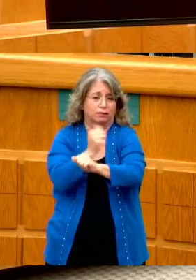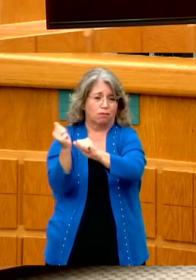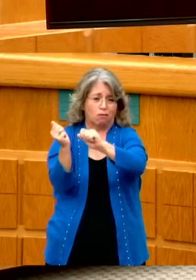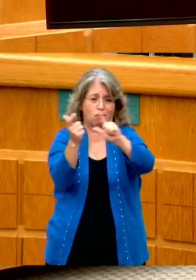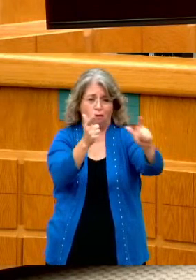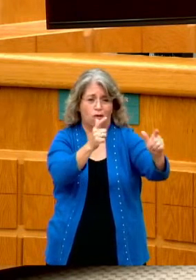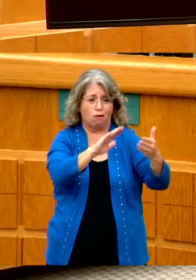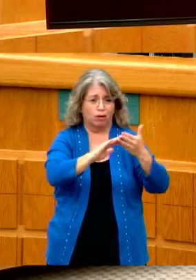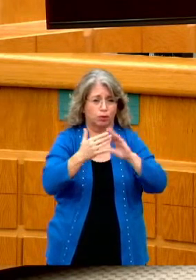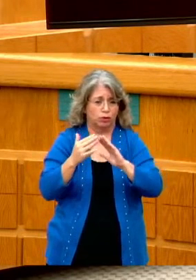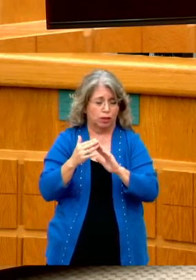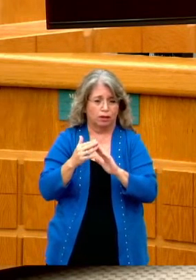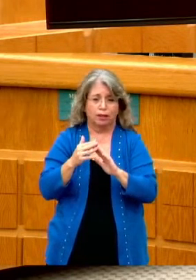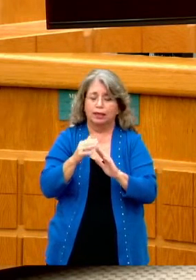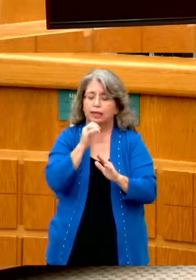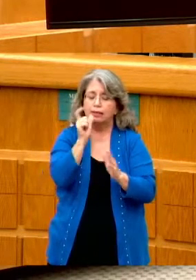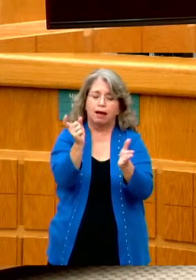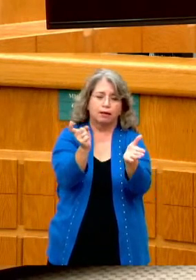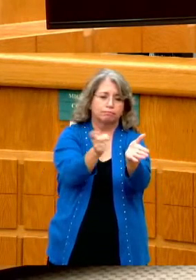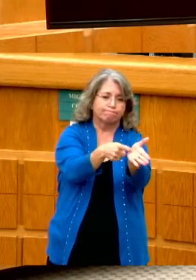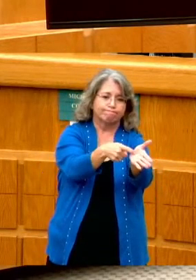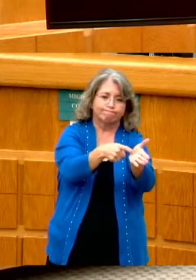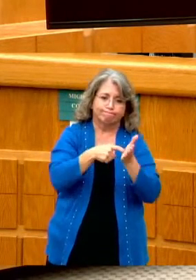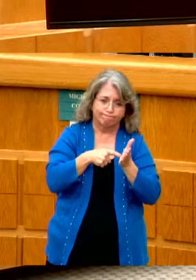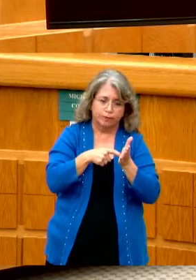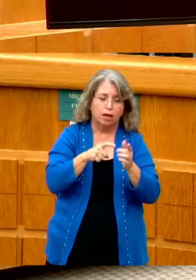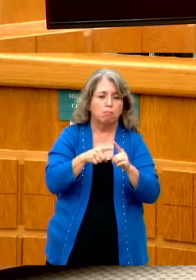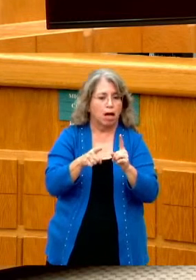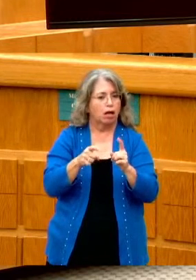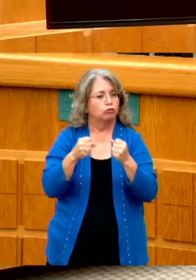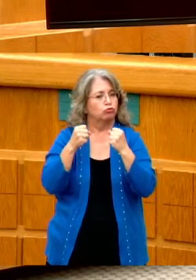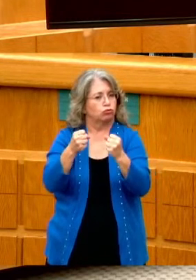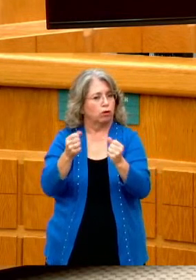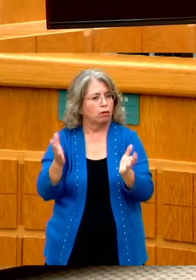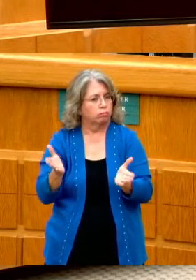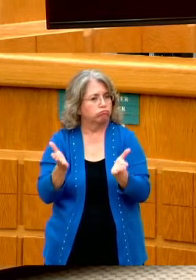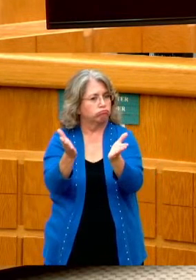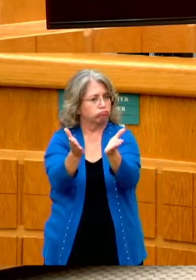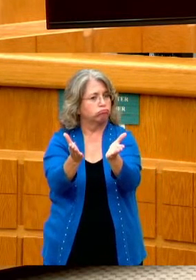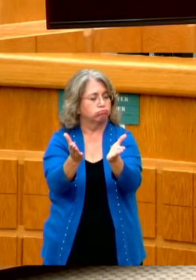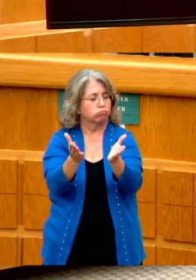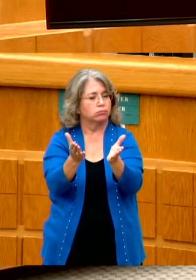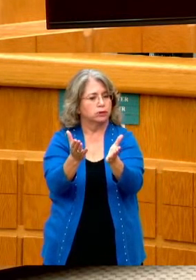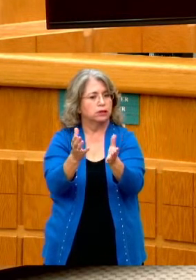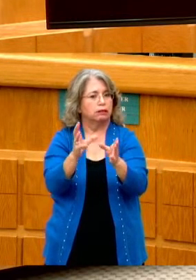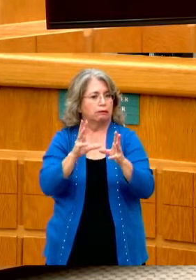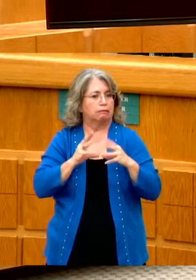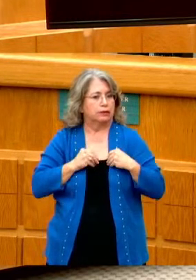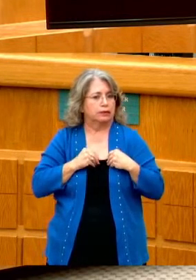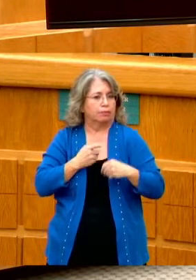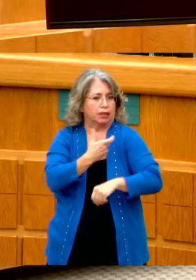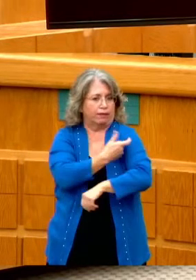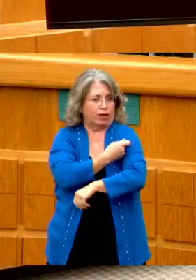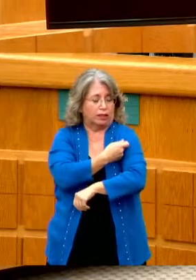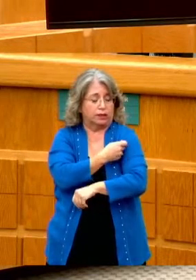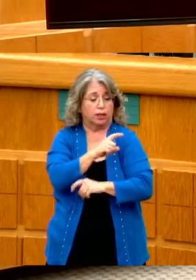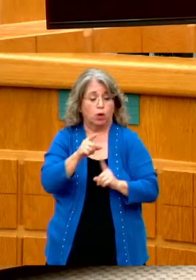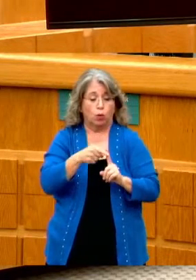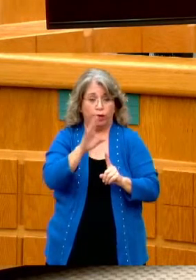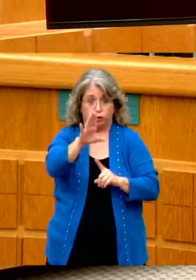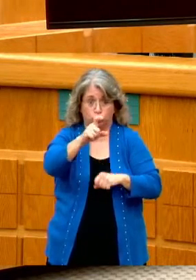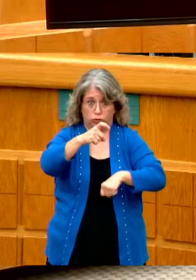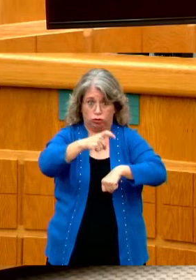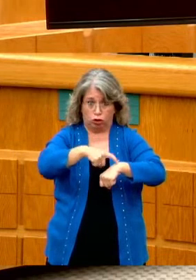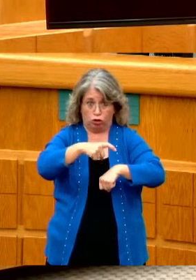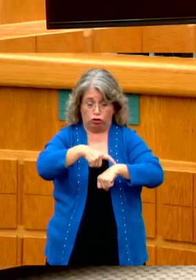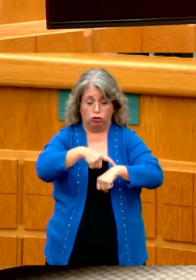not mandatory, but we highly recommend that you receive the vaccine. If you decide to get vaccinated when it's your time,